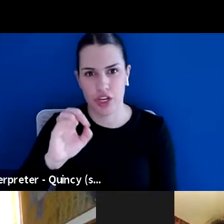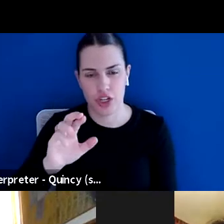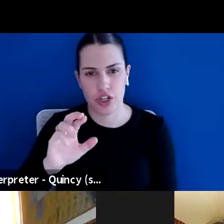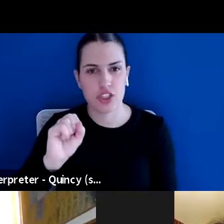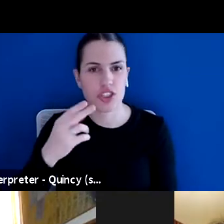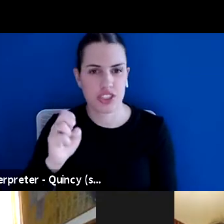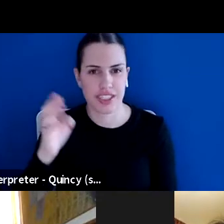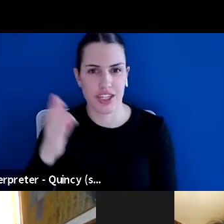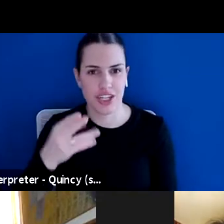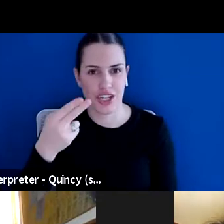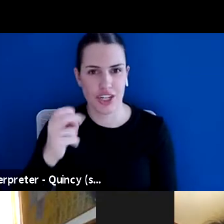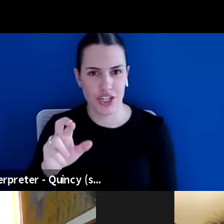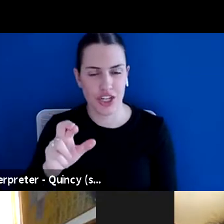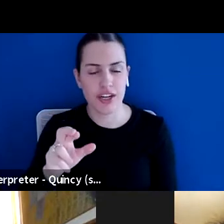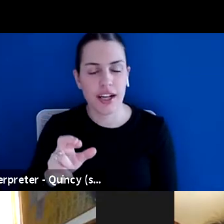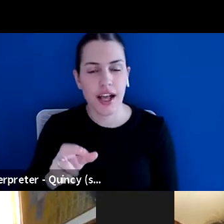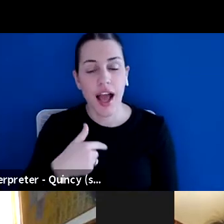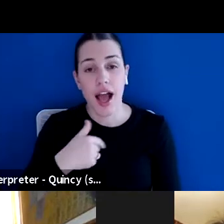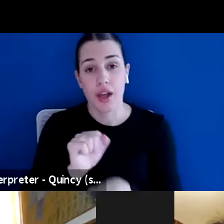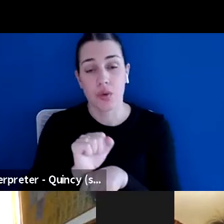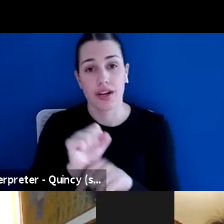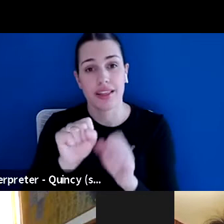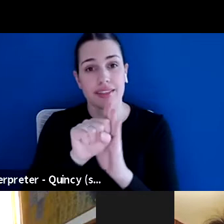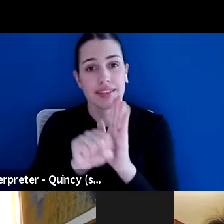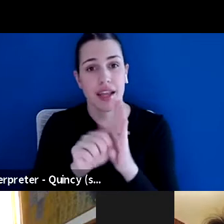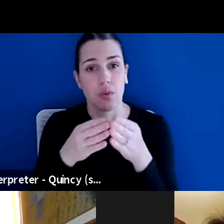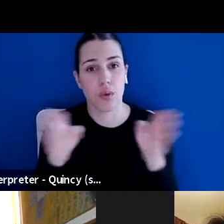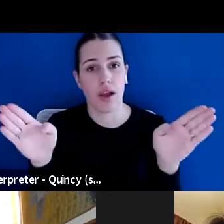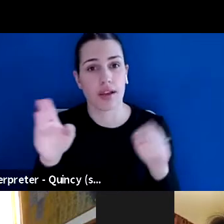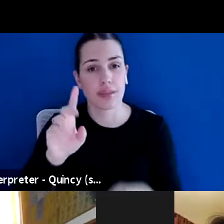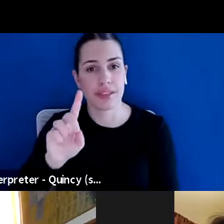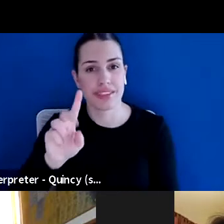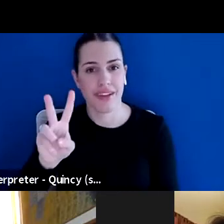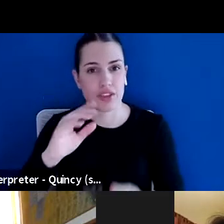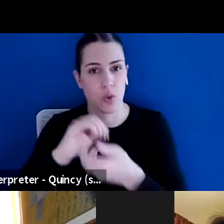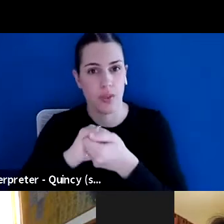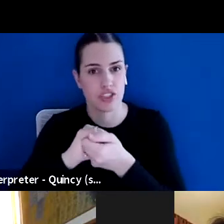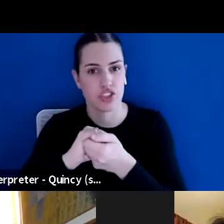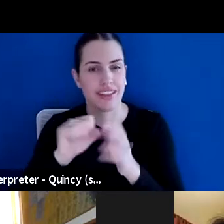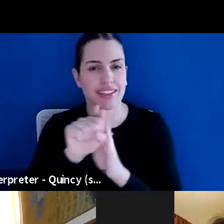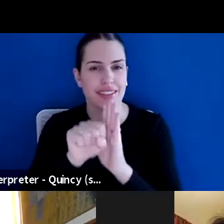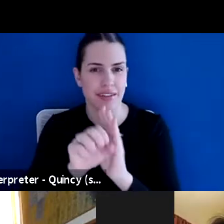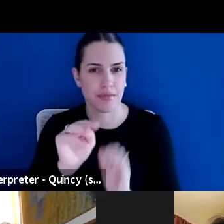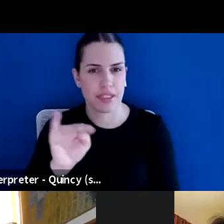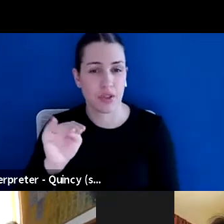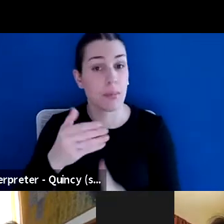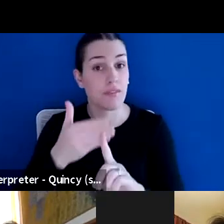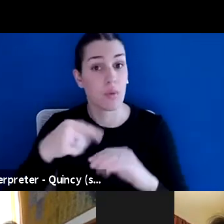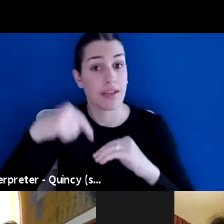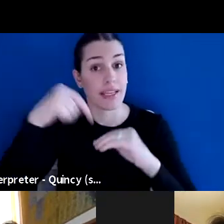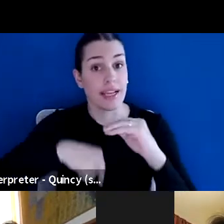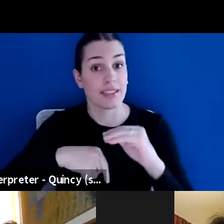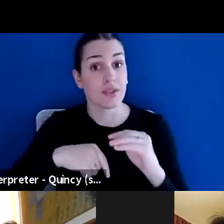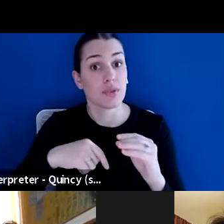in Minnesota right now, and I work at the statewide Domestic Violence Coalition. And before we really get into the material today, I just wanted